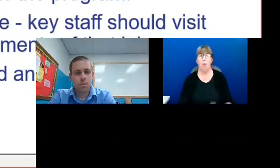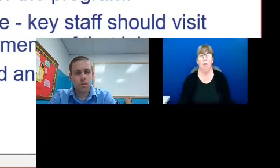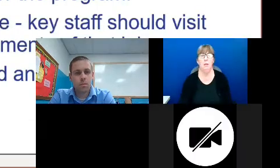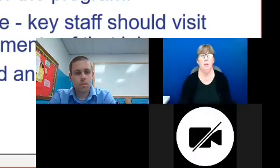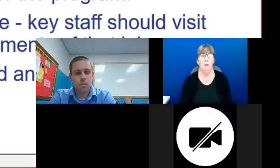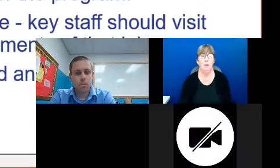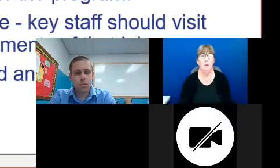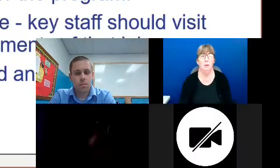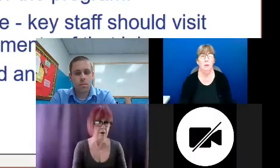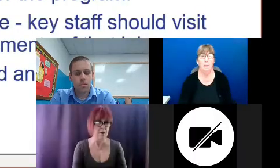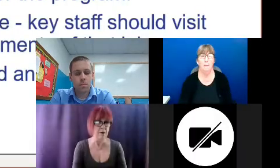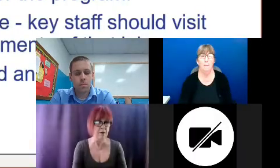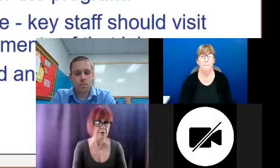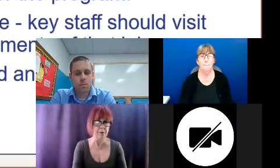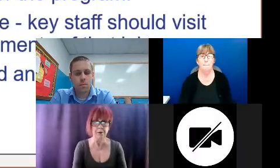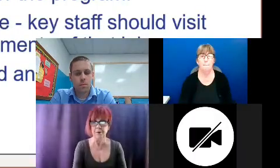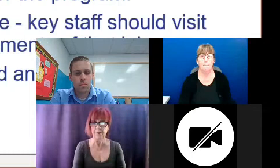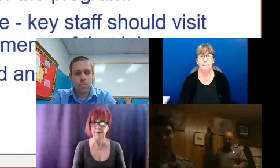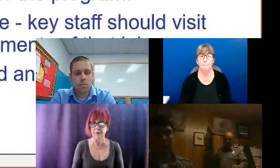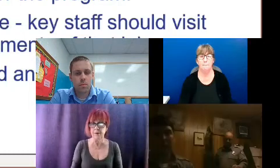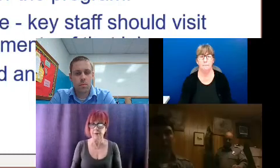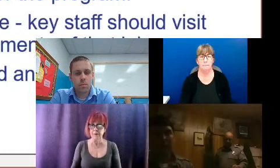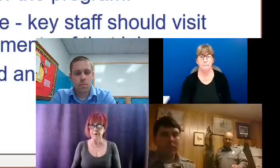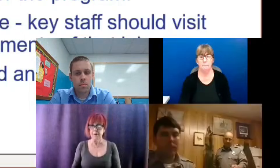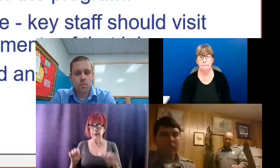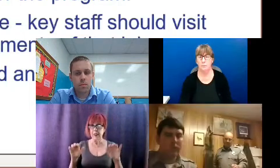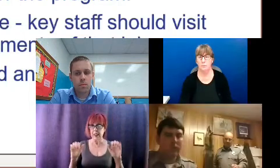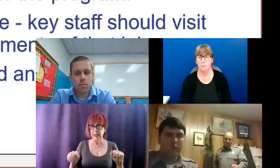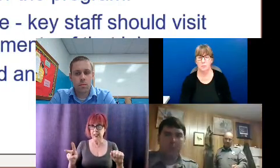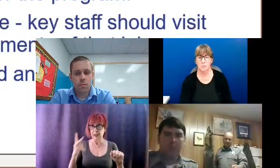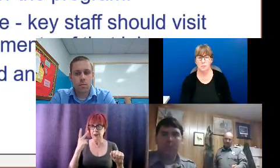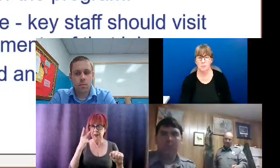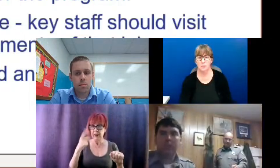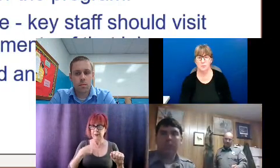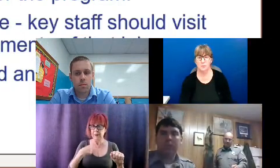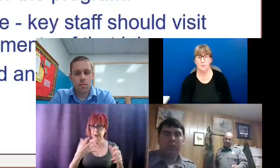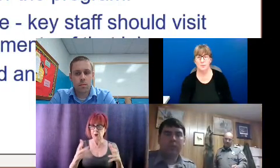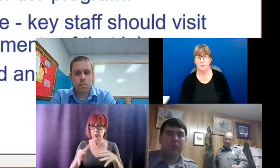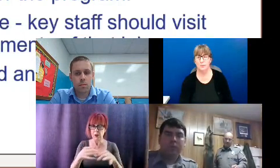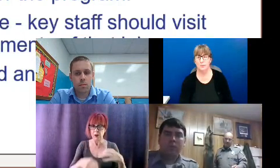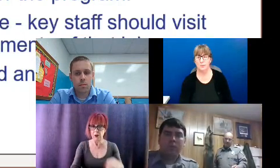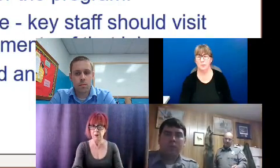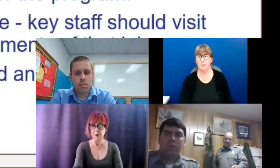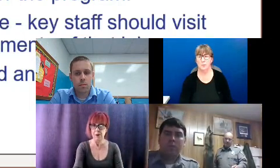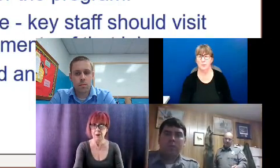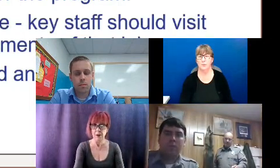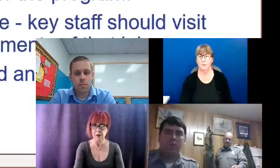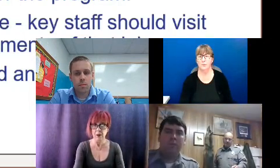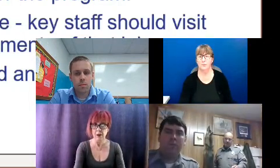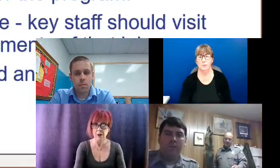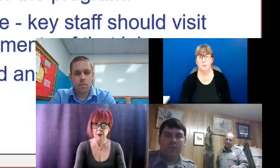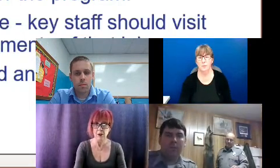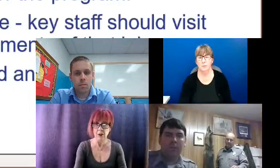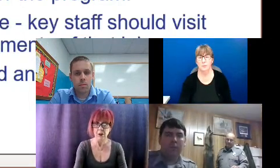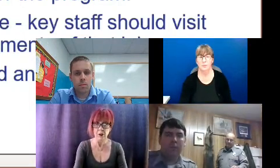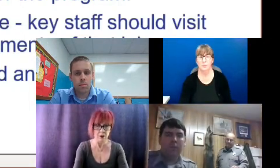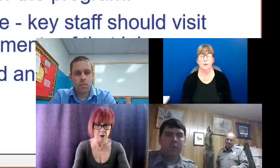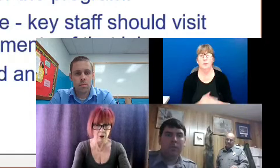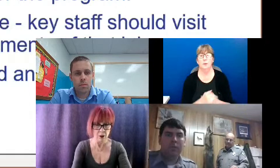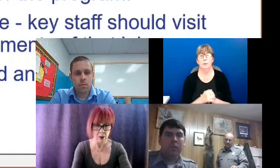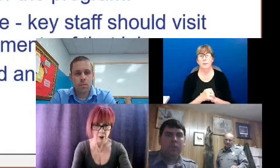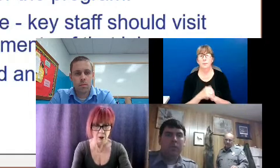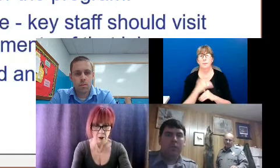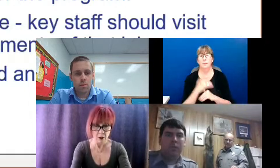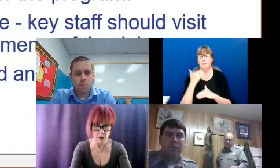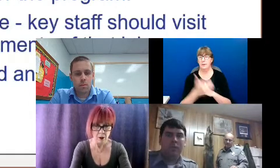The next logical step after a county agrees to start a work program, when I say a county or a school district, that would